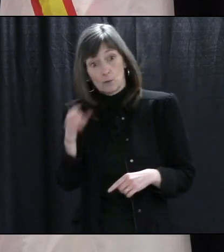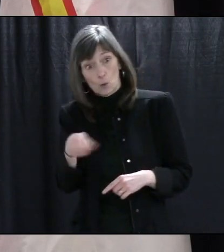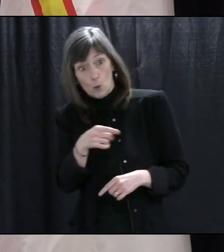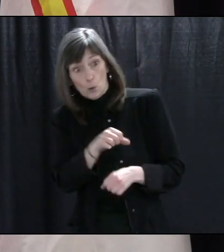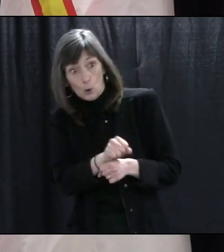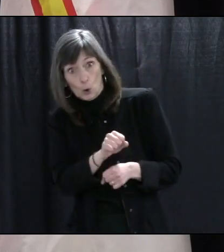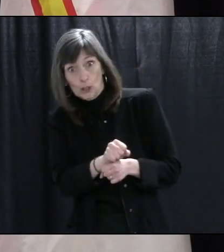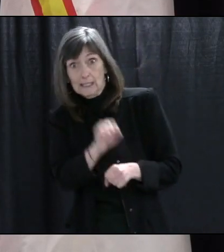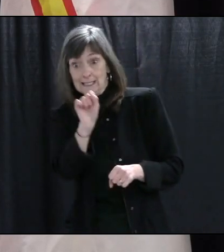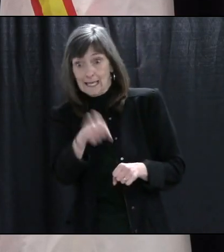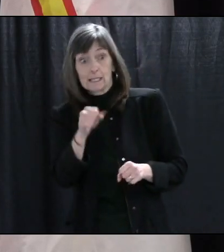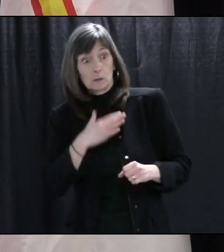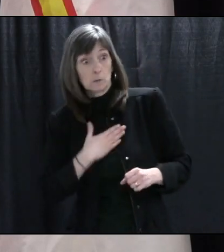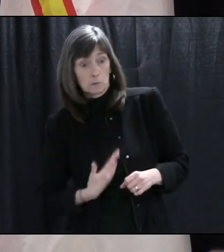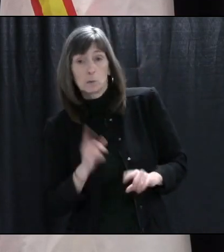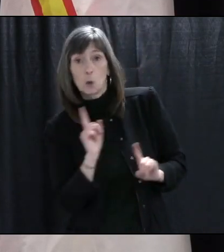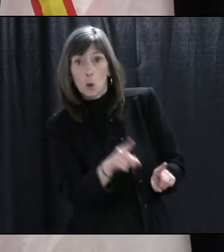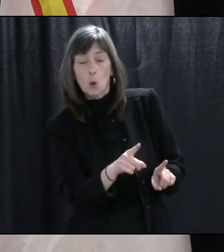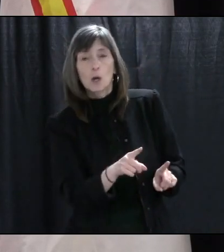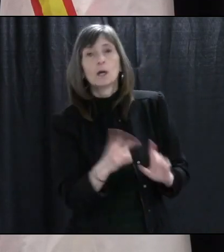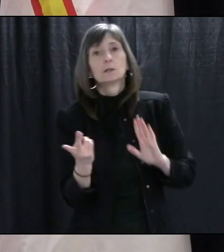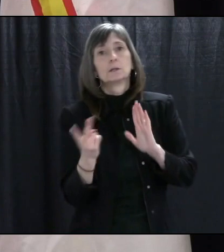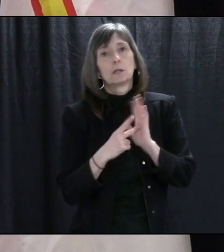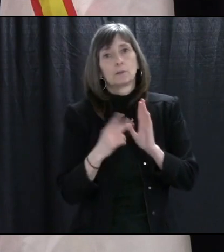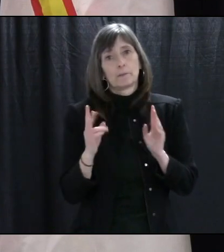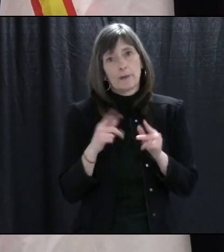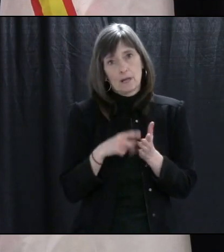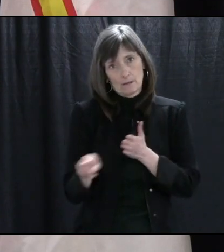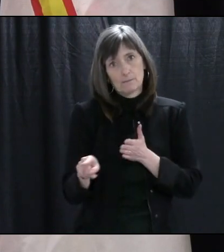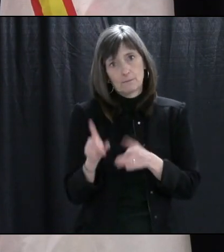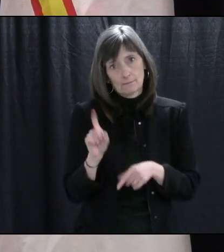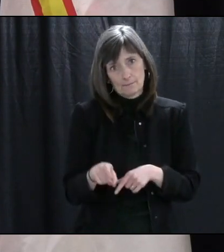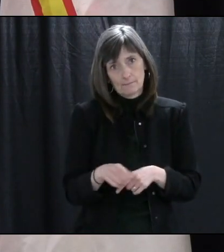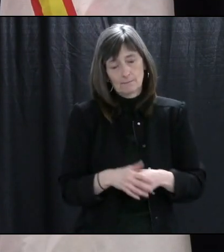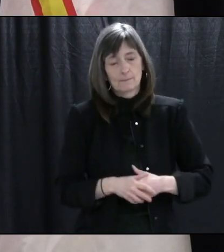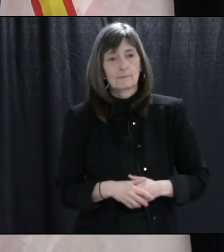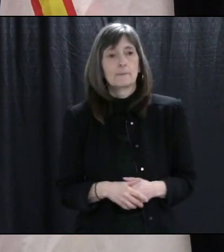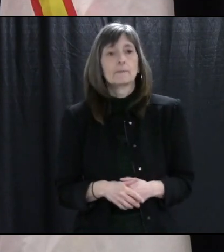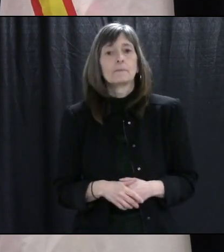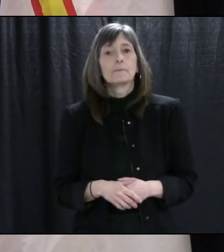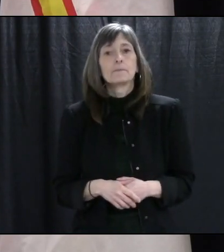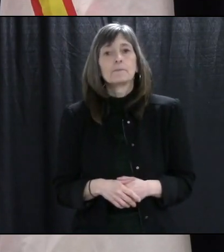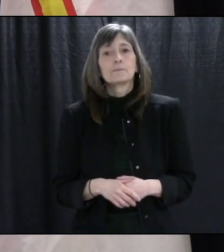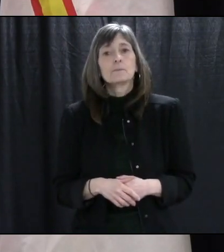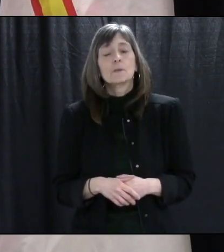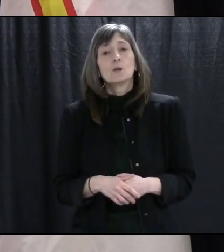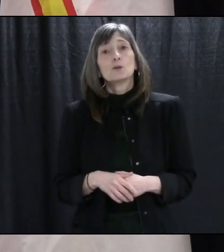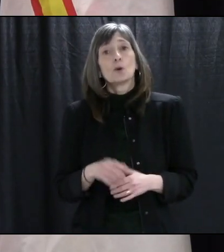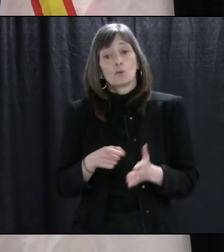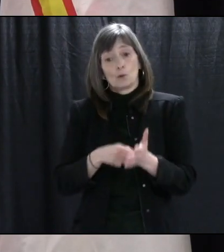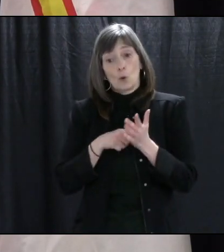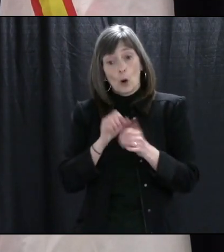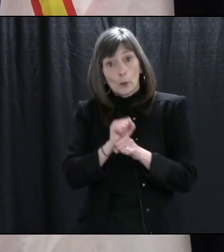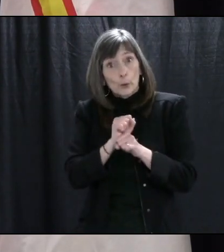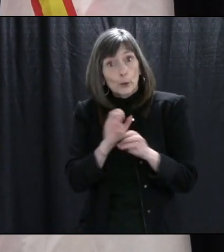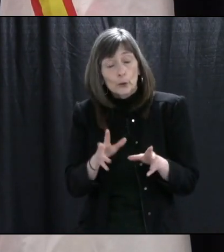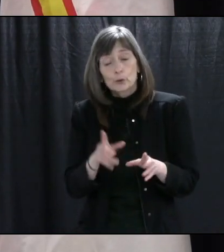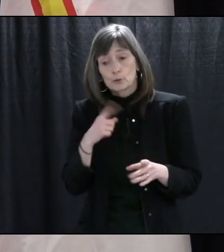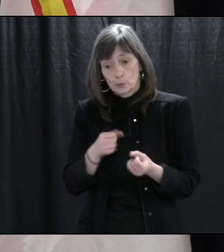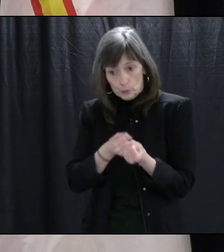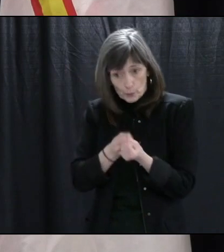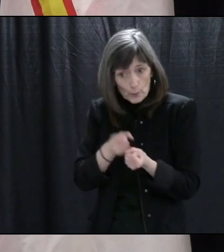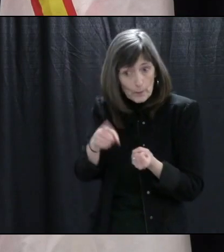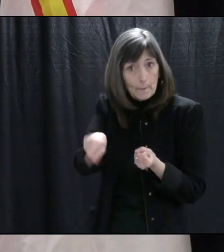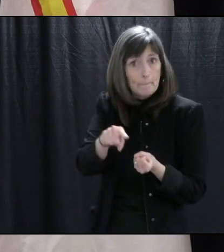entitled to double pay as per the Labor Standards Act. So we're supporting our essential workers like grocery store cashiers,